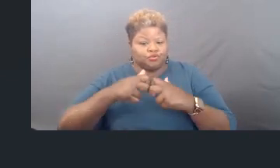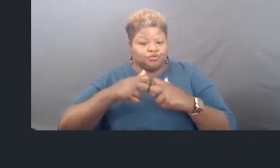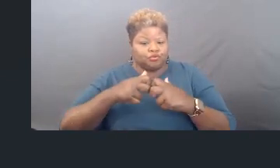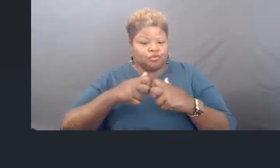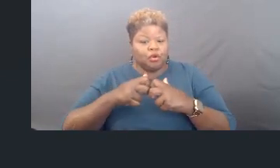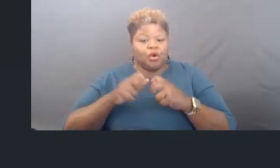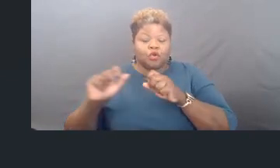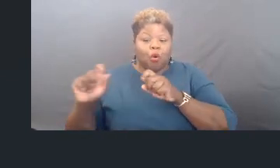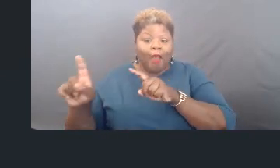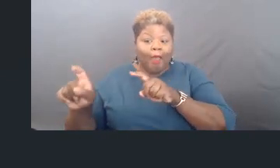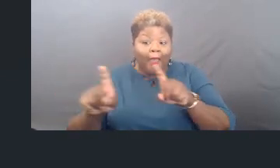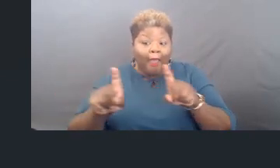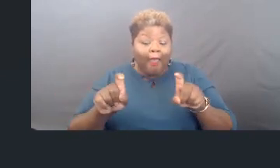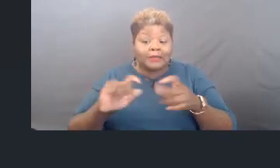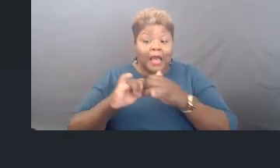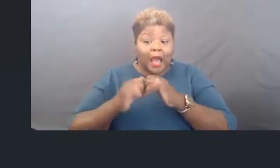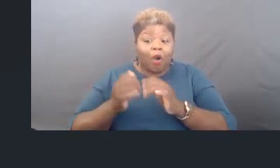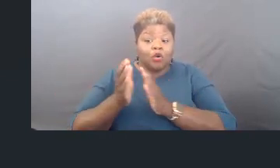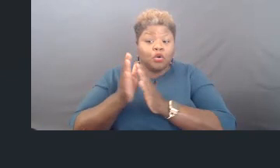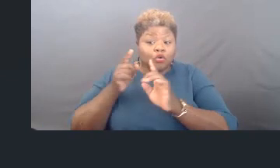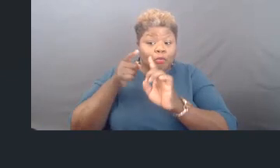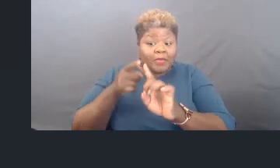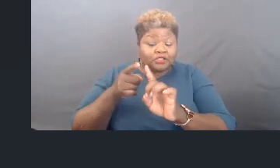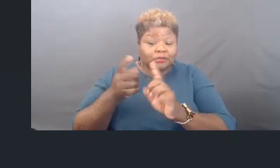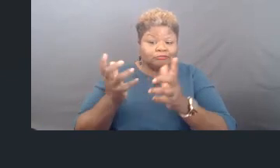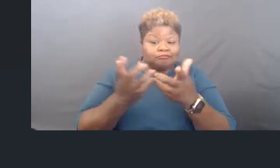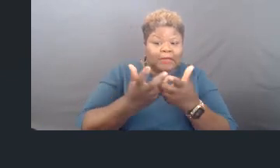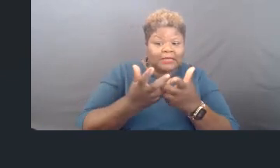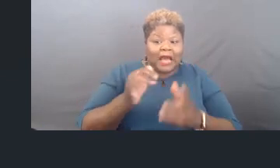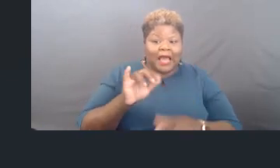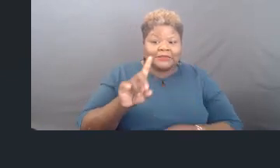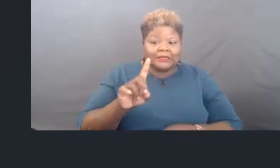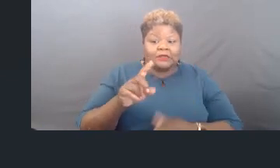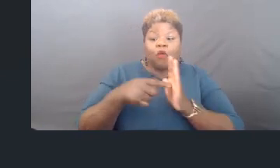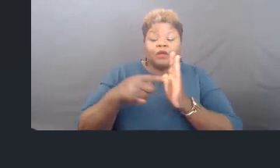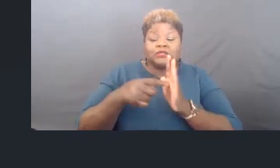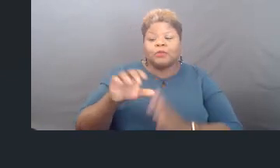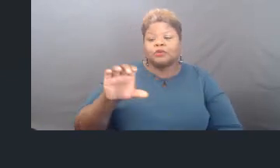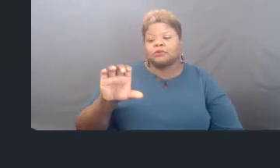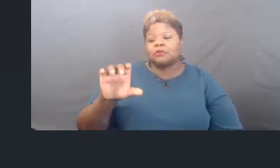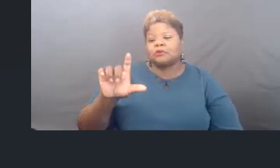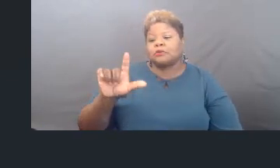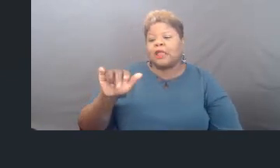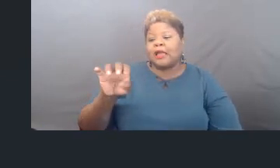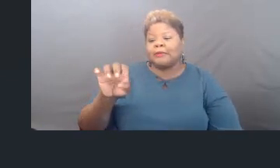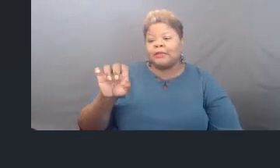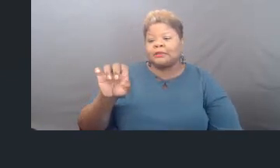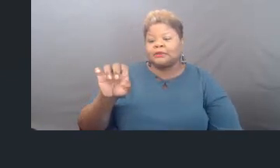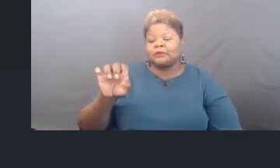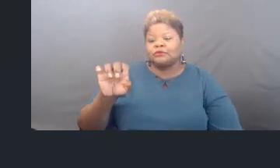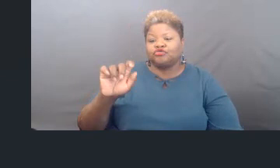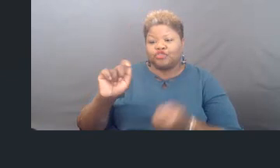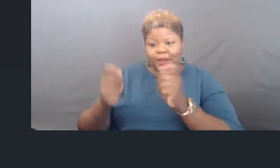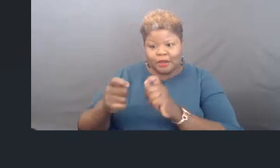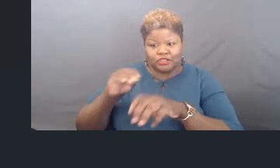ask for stories about how your mission interacts with other identities. How does climate change affect queer people? How does climate change affect